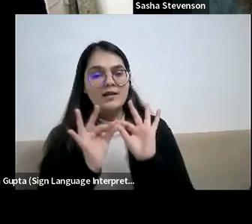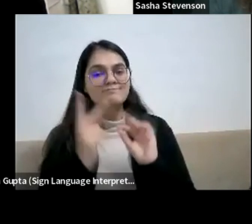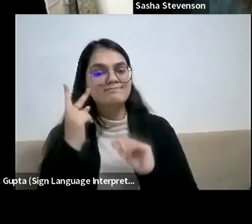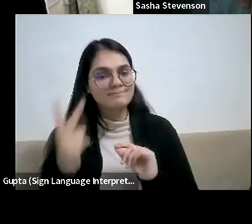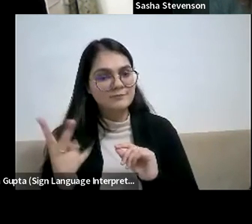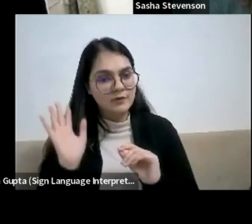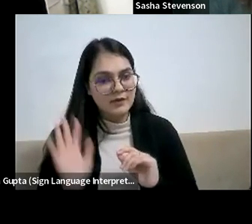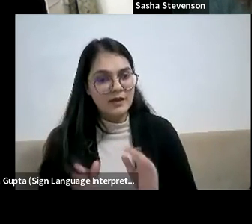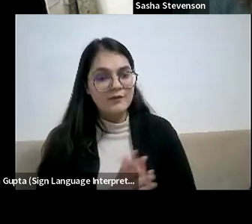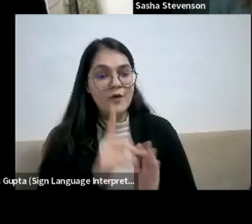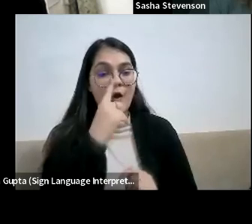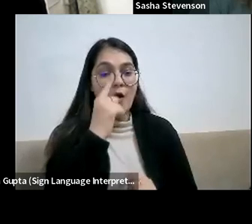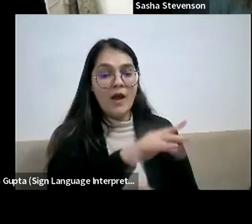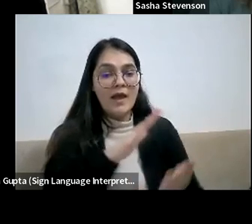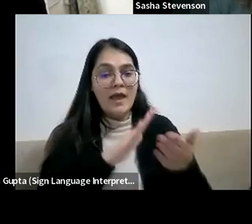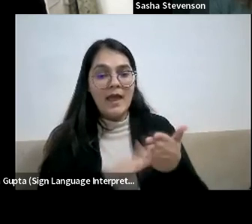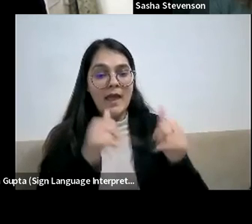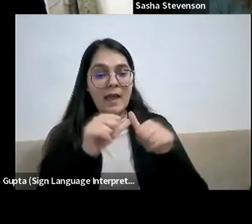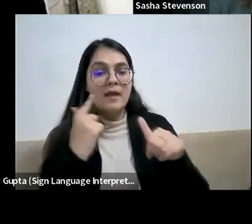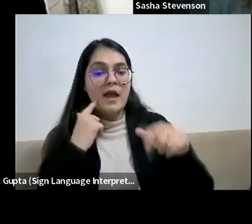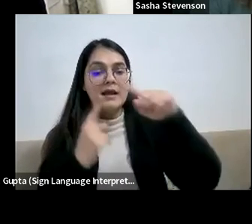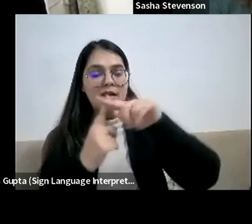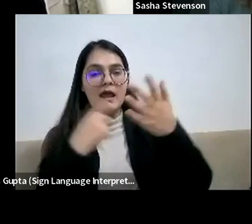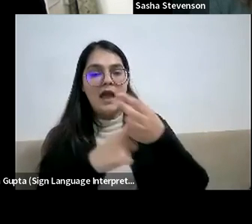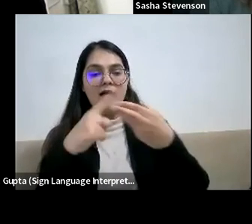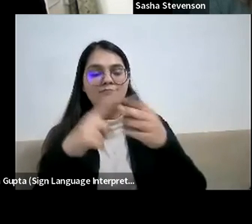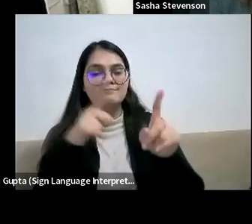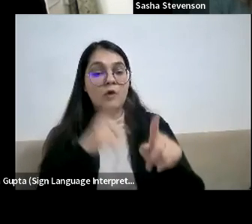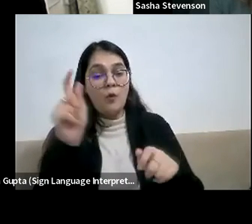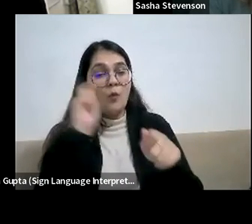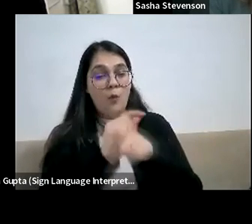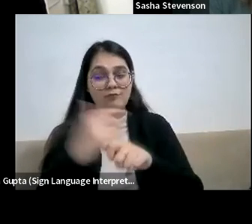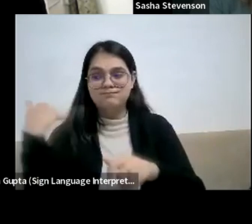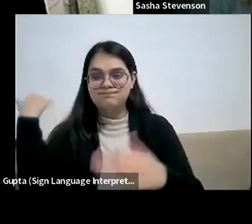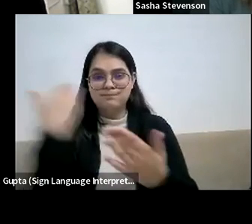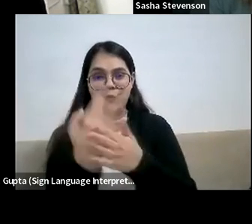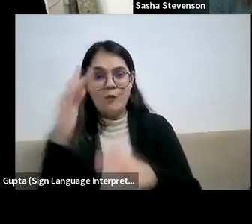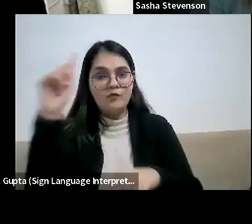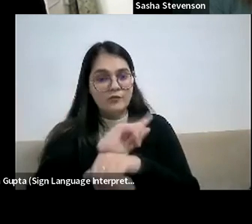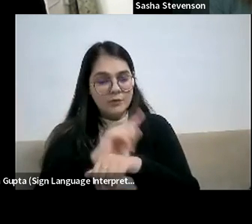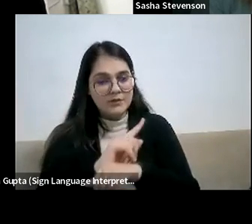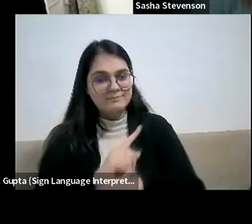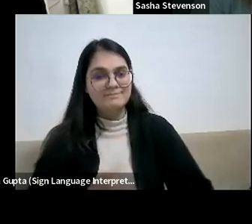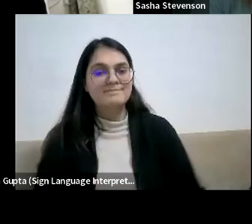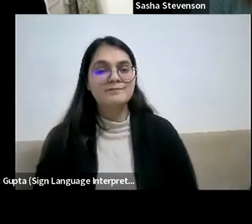interpreters, to Maitri for all the incredible work, not just today, but throughout these 4 days, in terms of